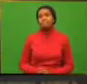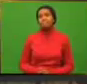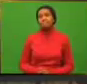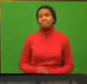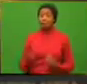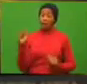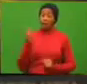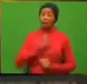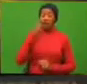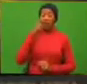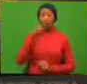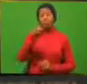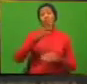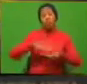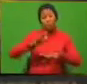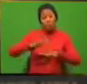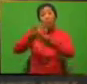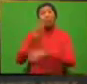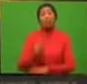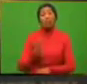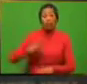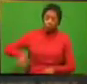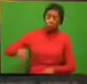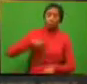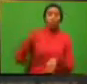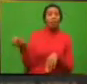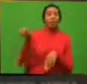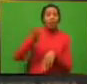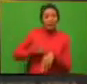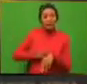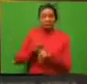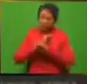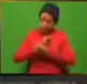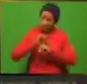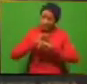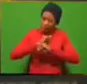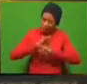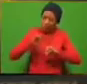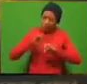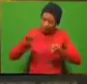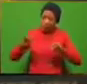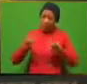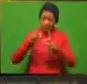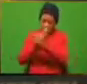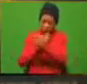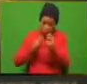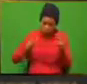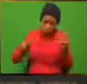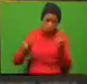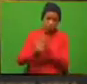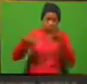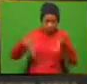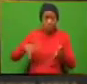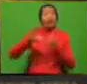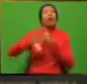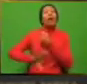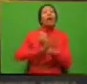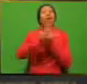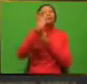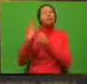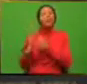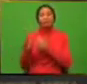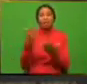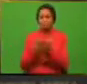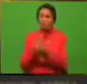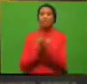Our view is further that we need serious agrarian revolution in this country to turn things